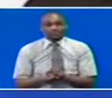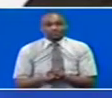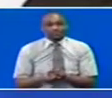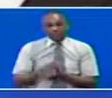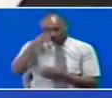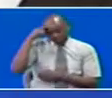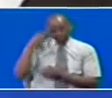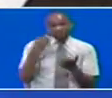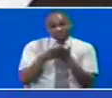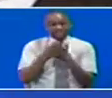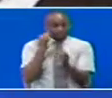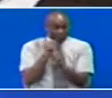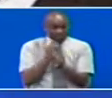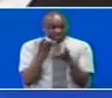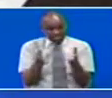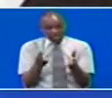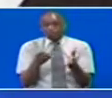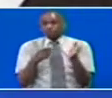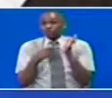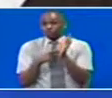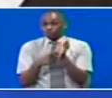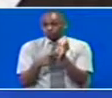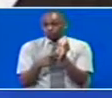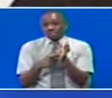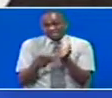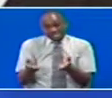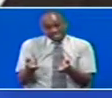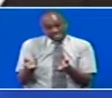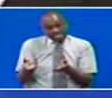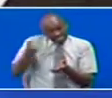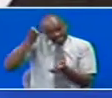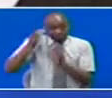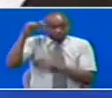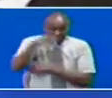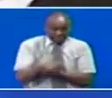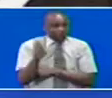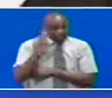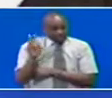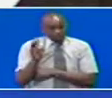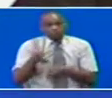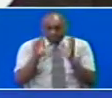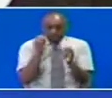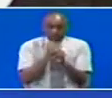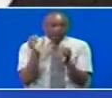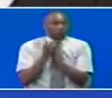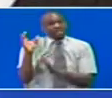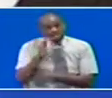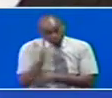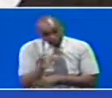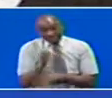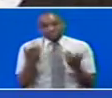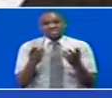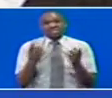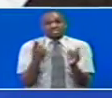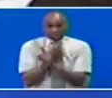Because the financial performance does not reflect the increase or decrease in value in the way we work with customers, the way we develop